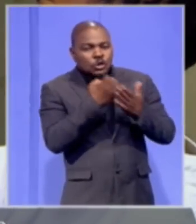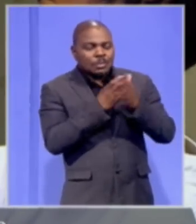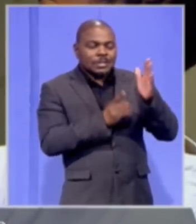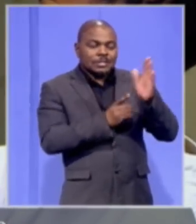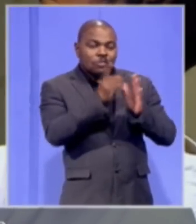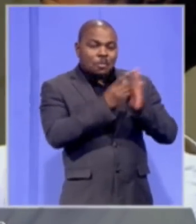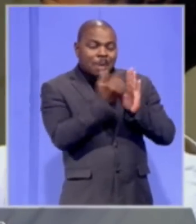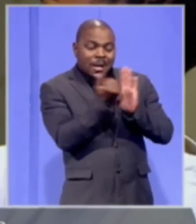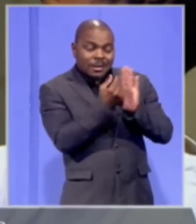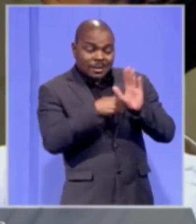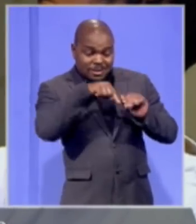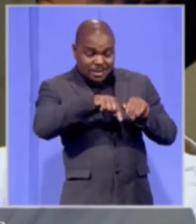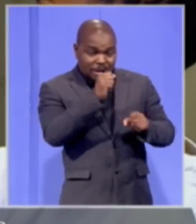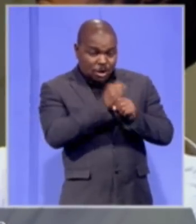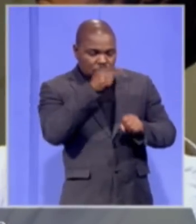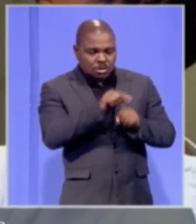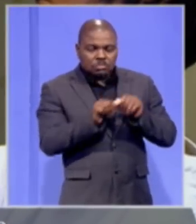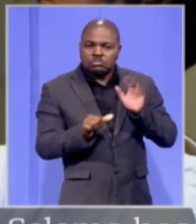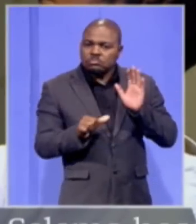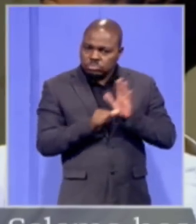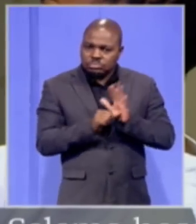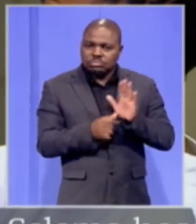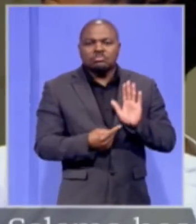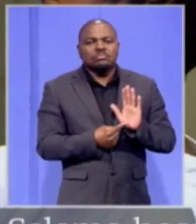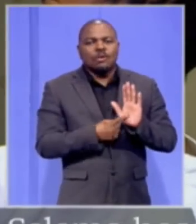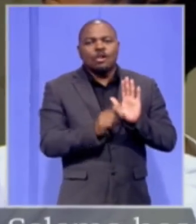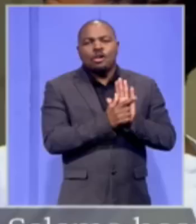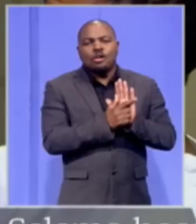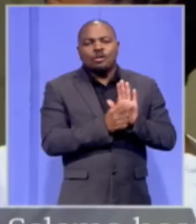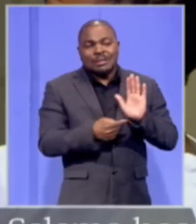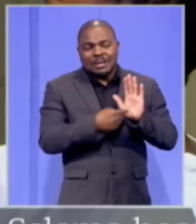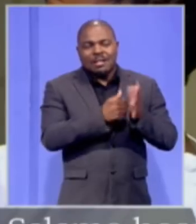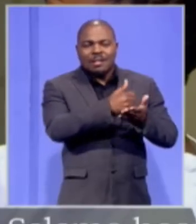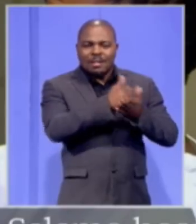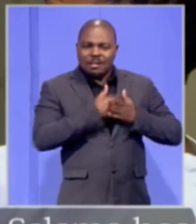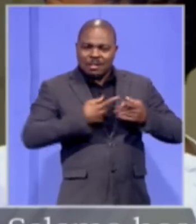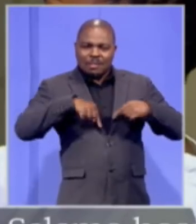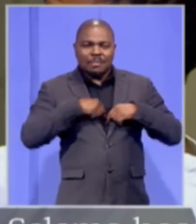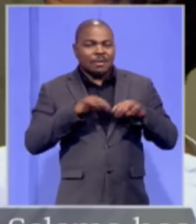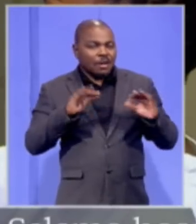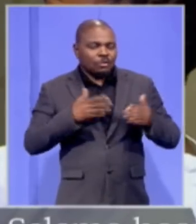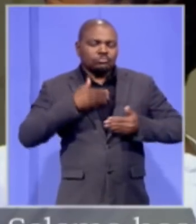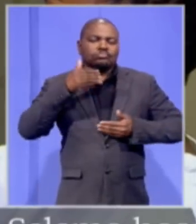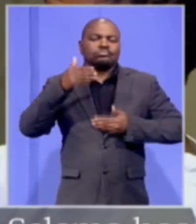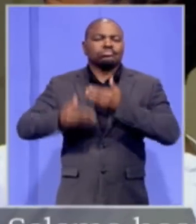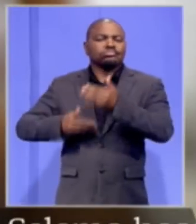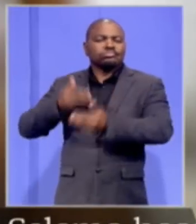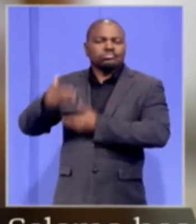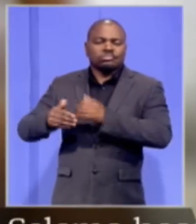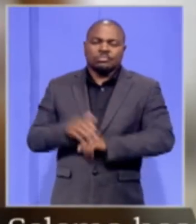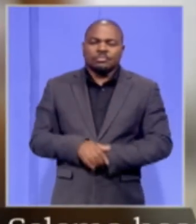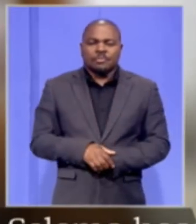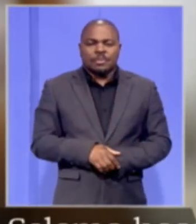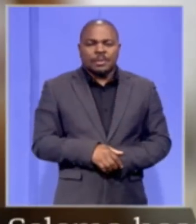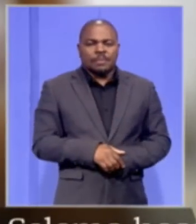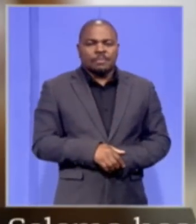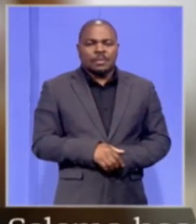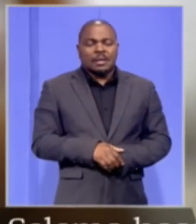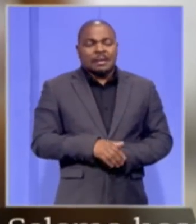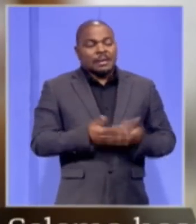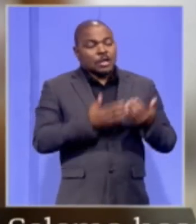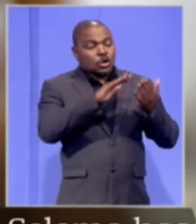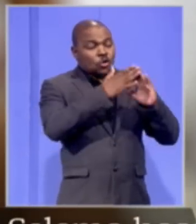Gauteng, is very important, and it will help us to take the process forward. Ngongoreho ya mantlha